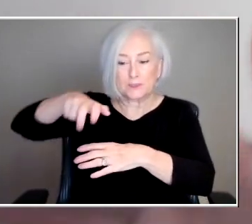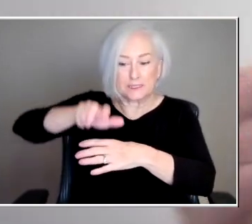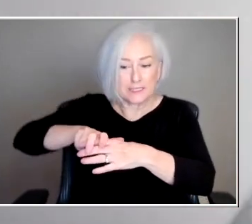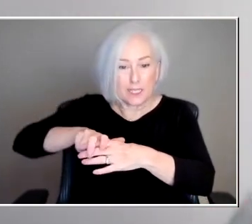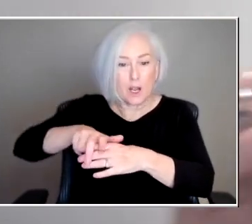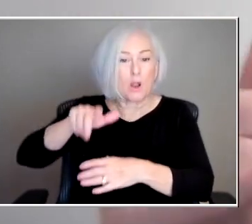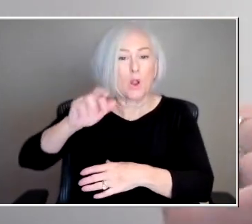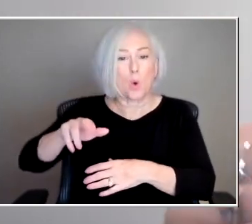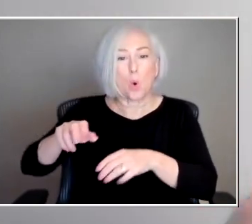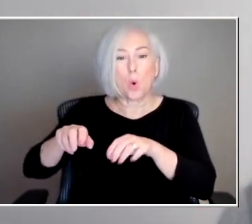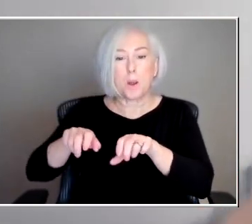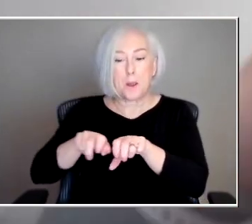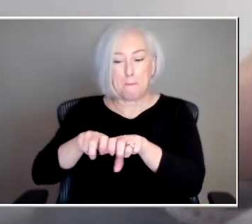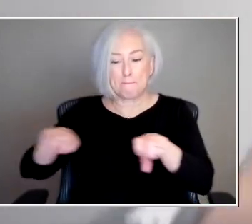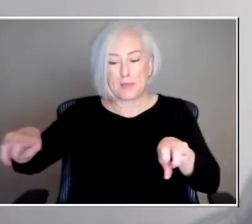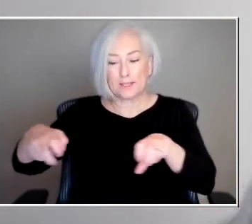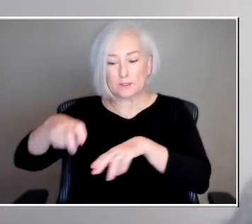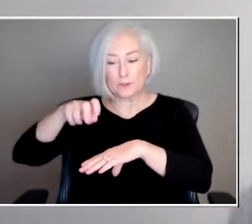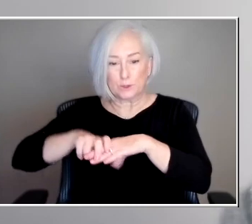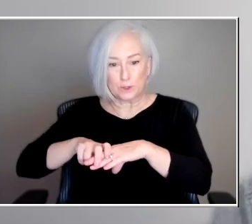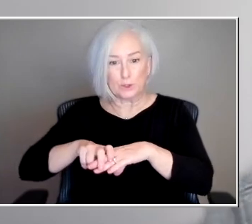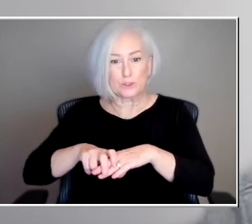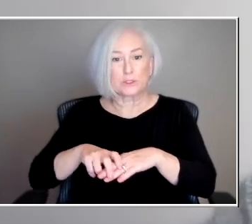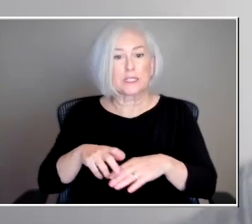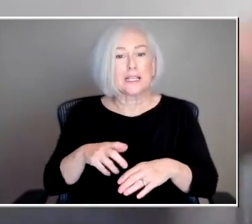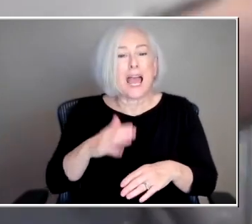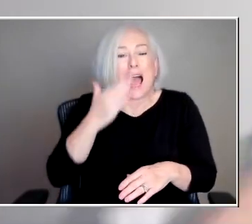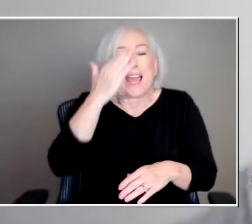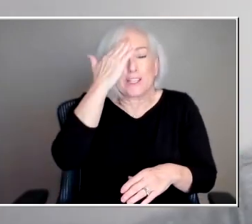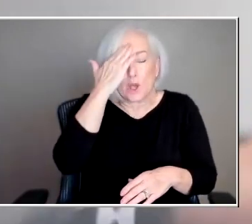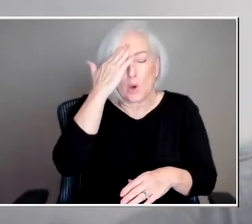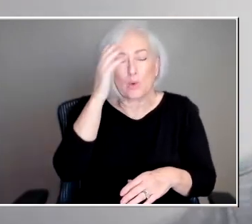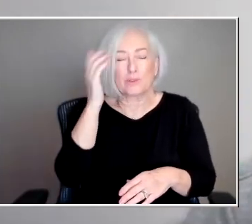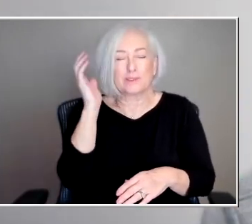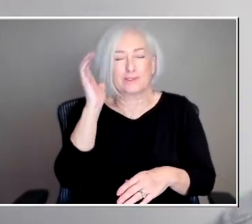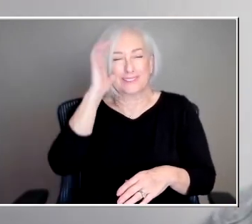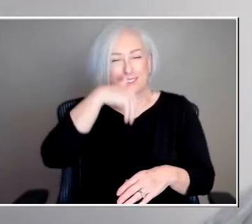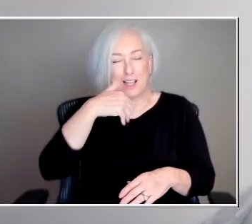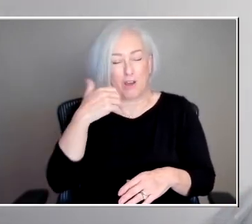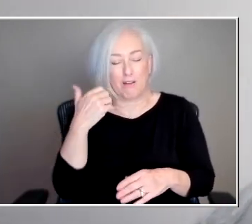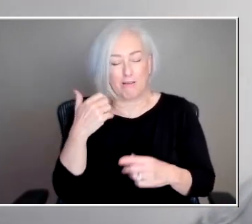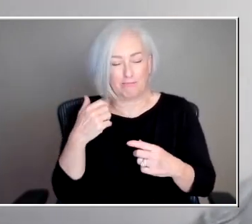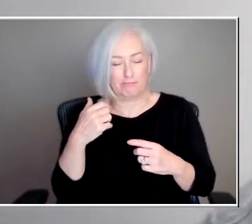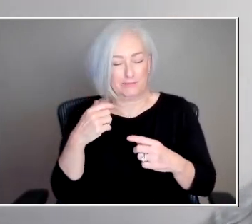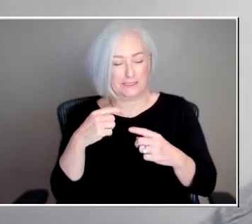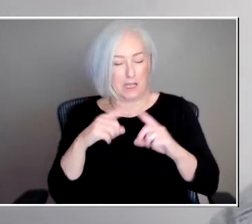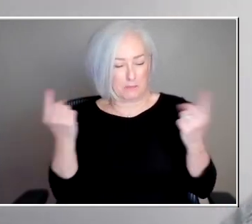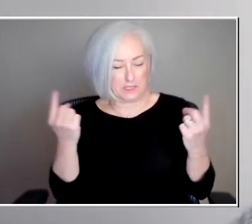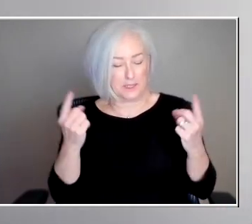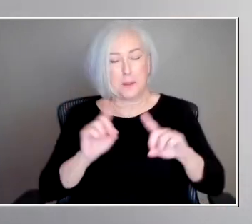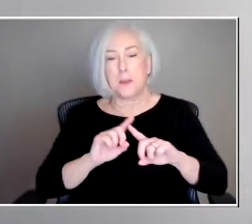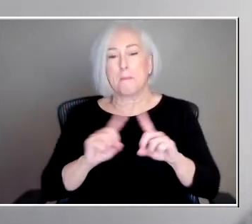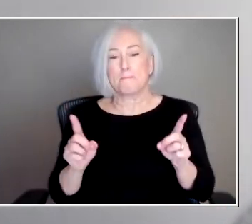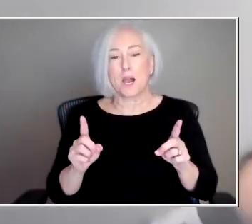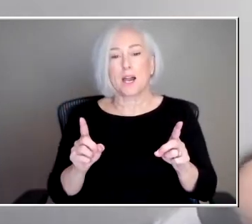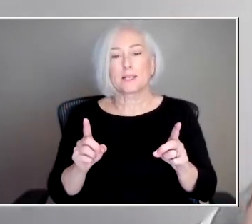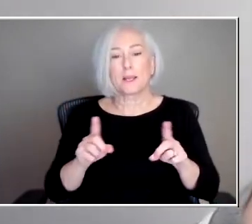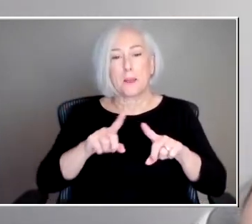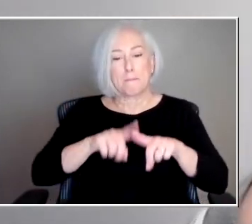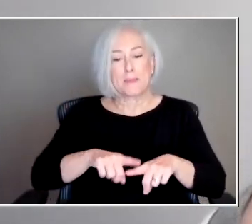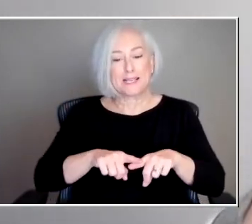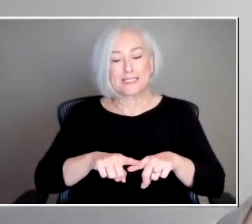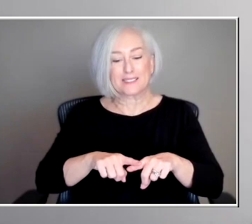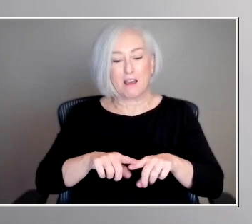technically I am changing my position, but when you're dealing with elevation and whatever else while hiking, Sure. those things are